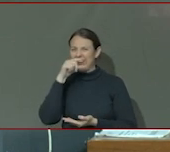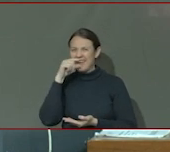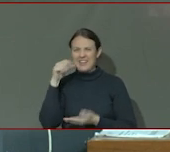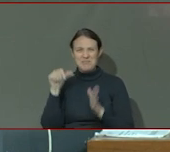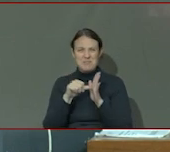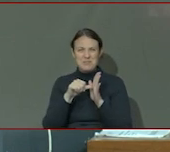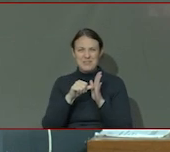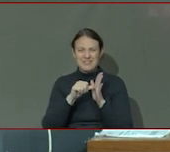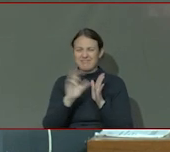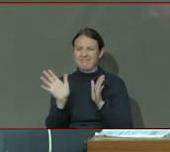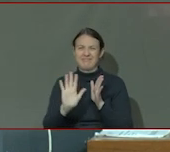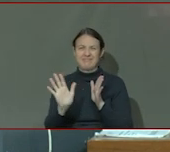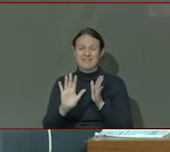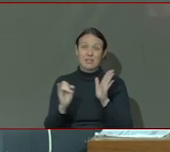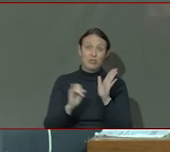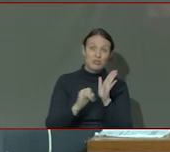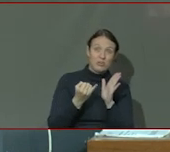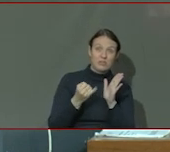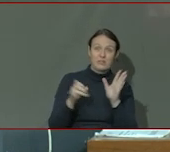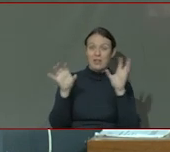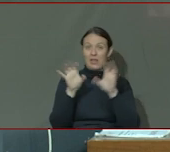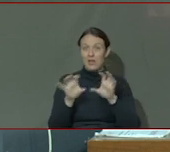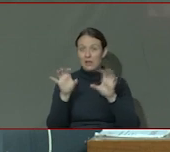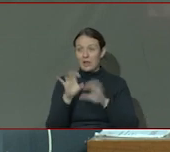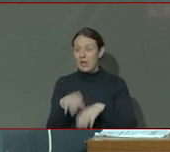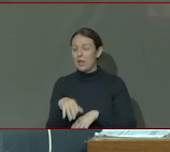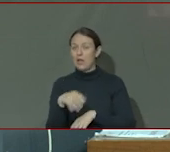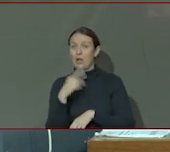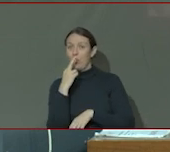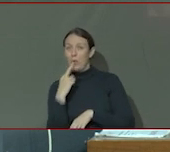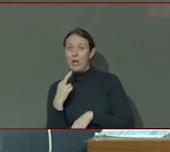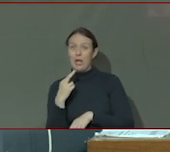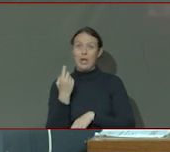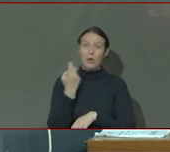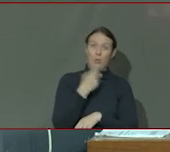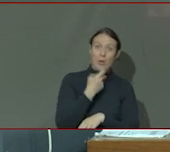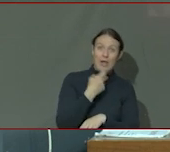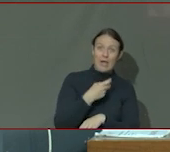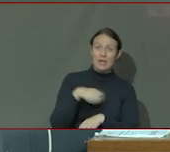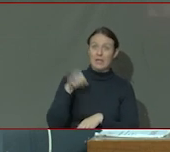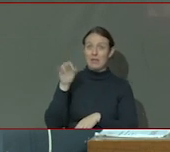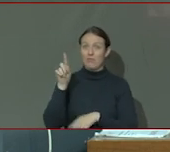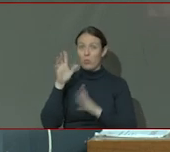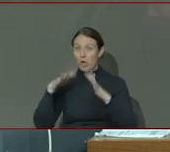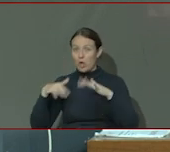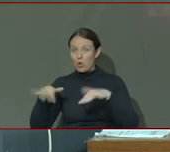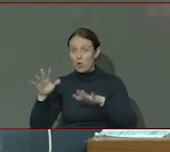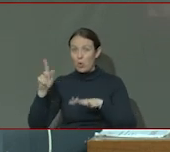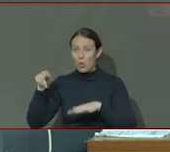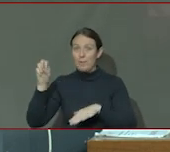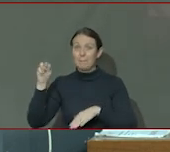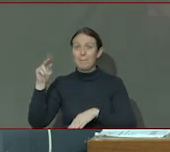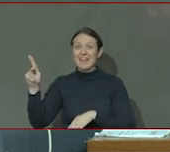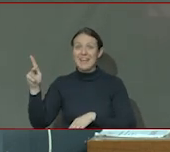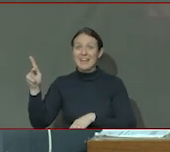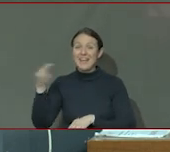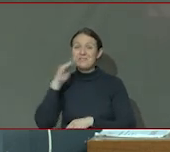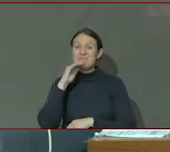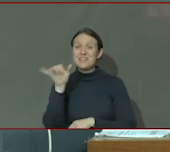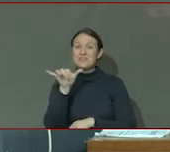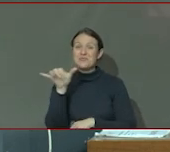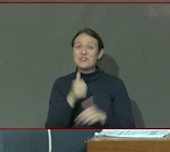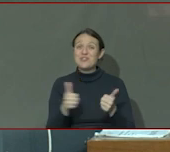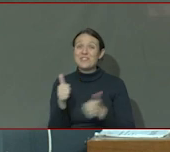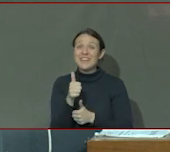look out for is red flowers across with white, and you get that all the F1 are pink. Shout out together. What did you write? What kind of dominance is